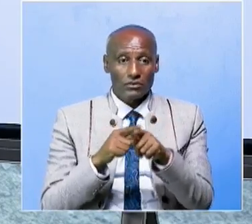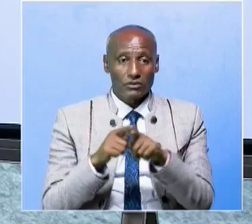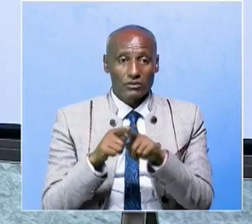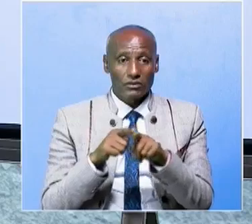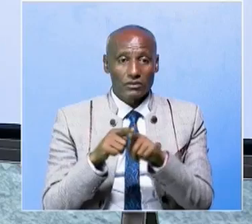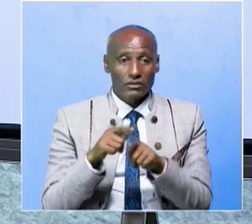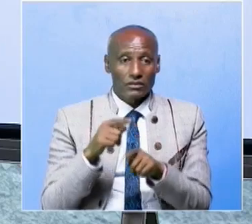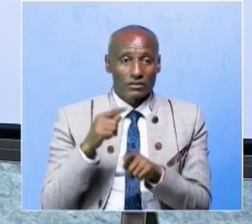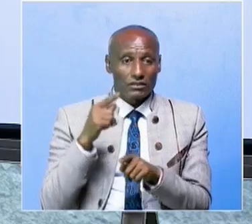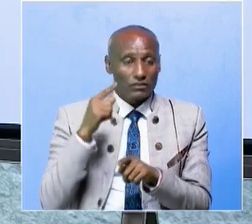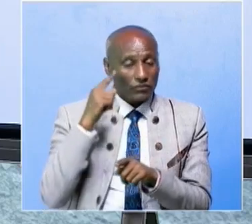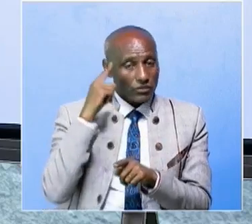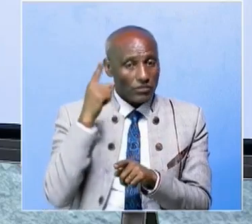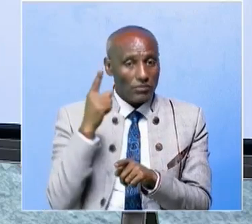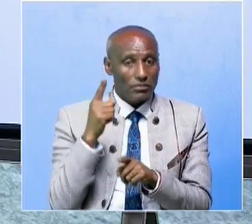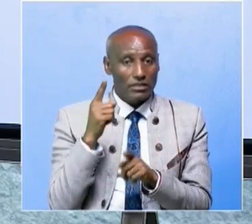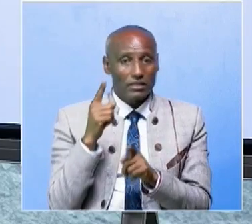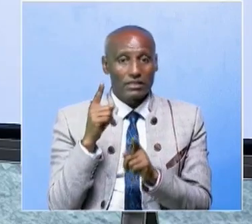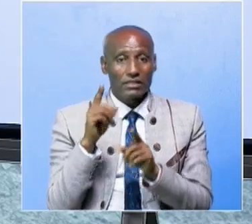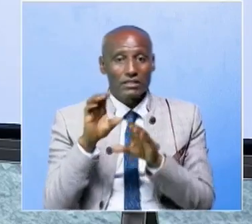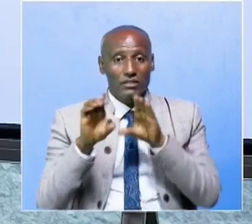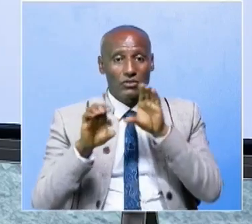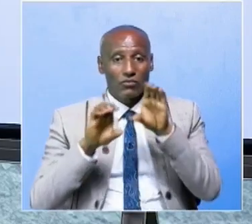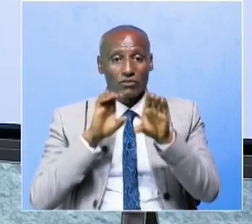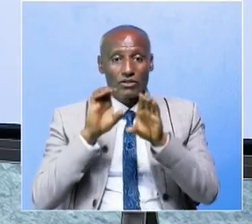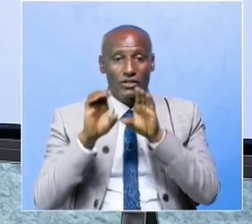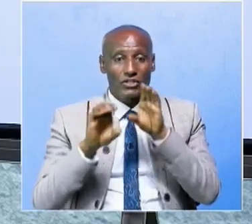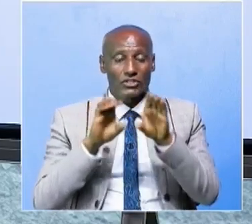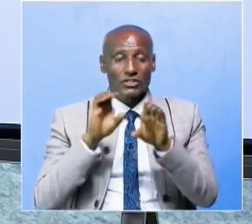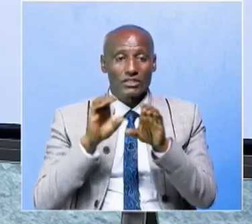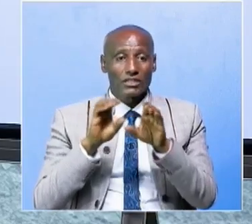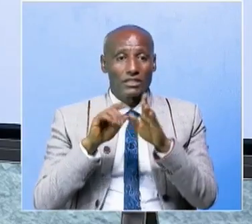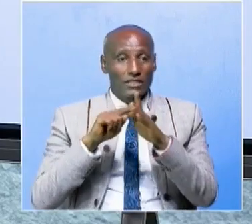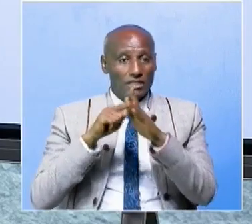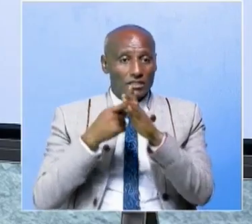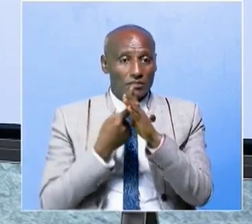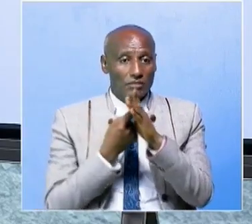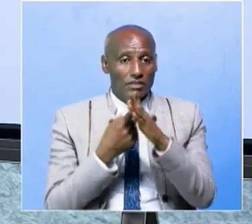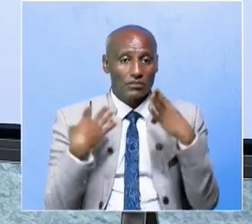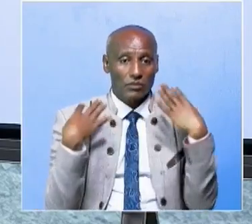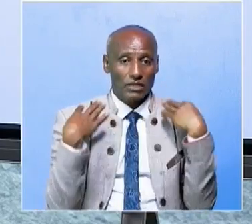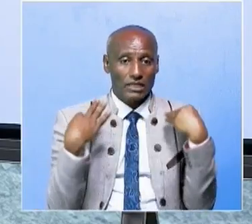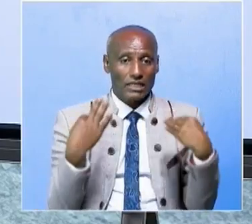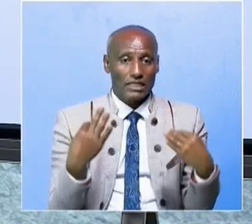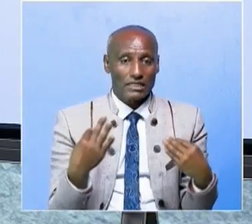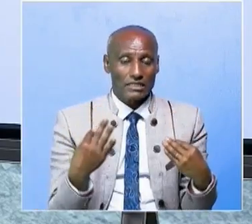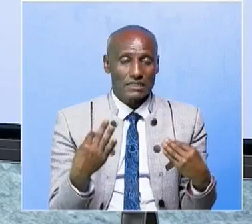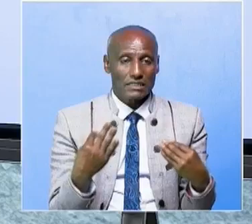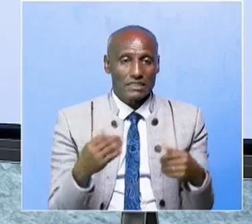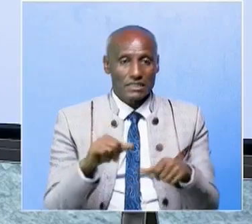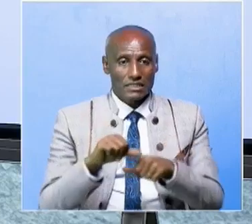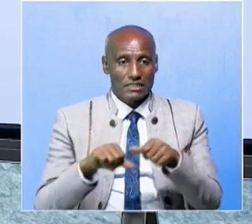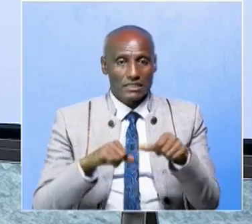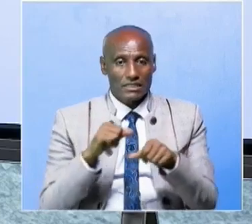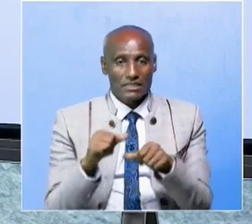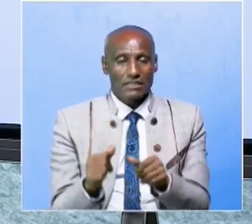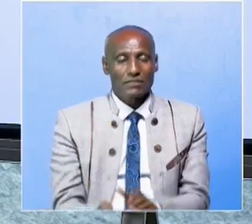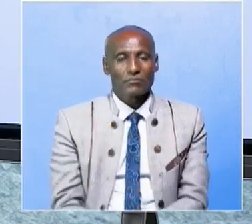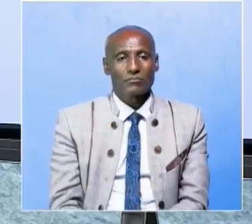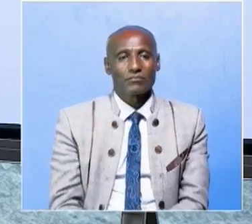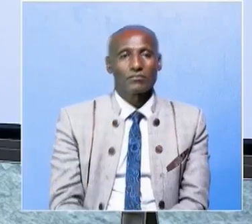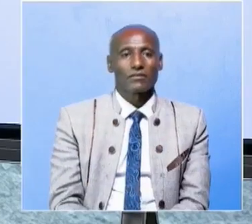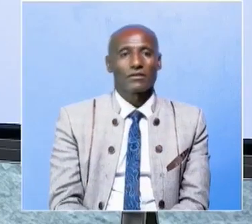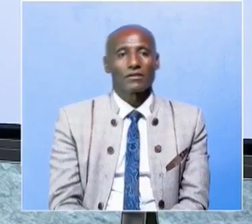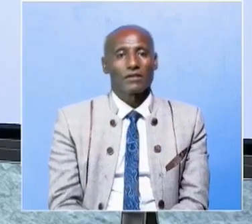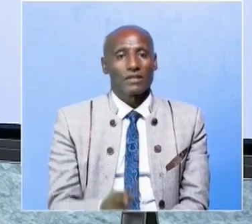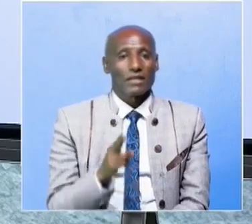remember this conversation, at the beginning of this conversation, we greeted each other, right? They both did greeting.